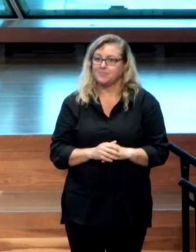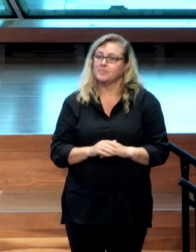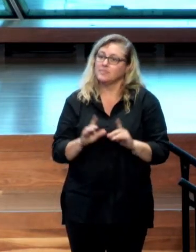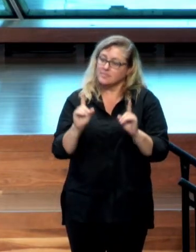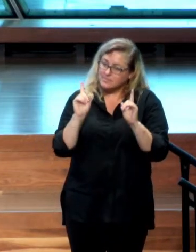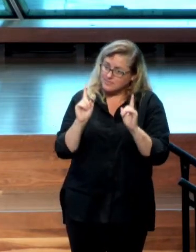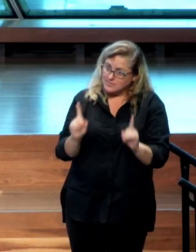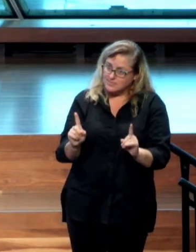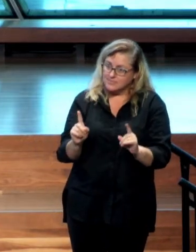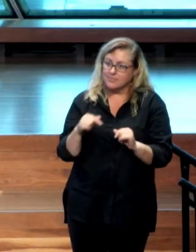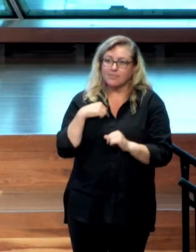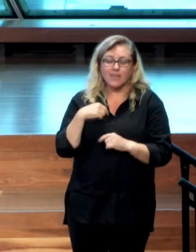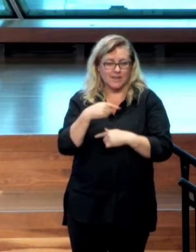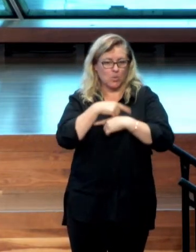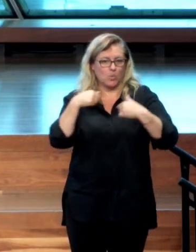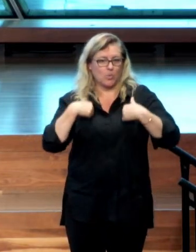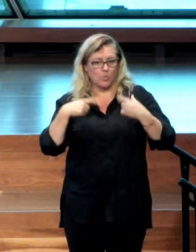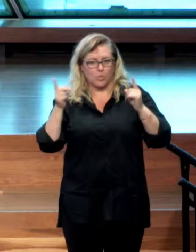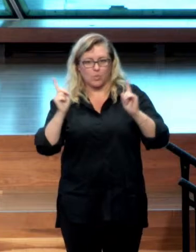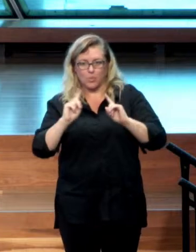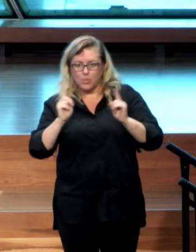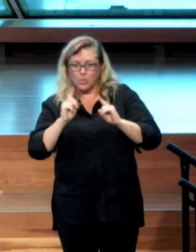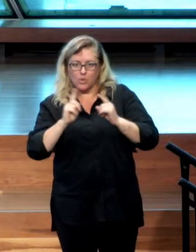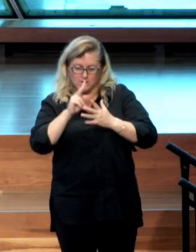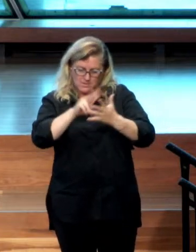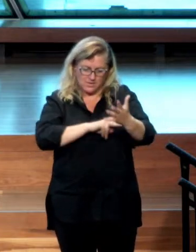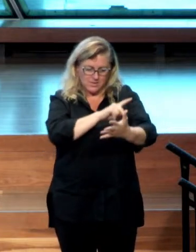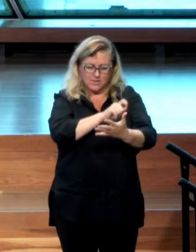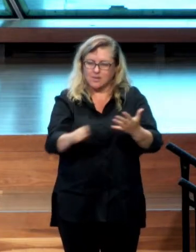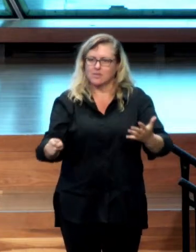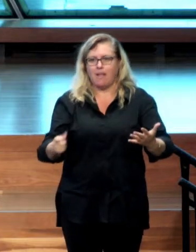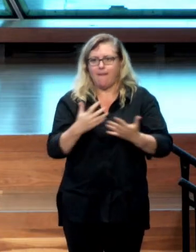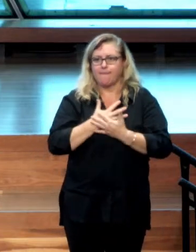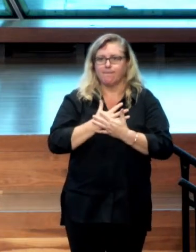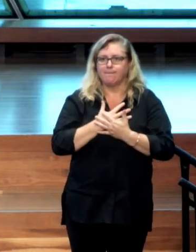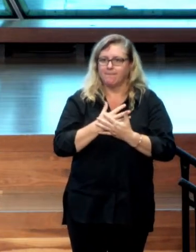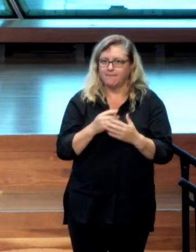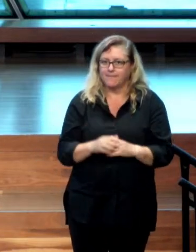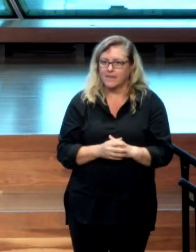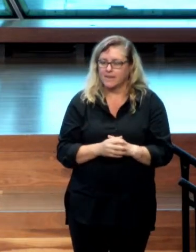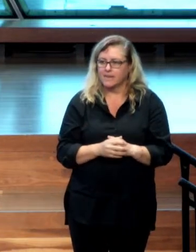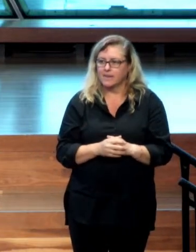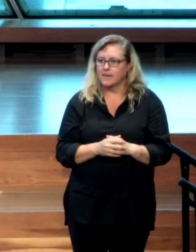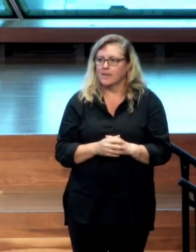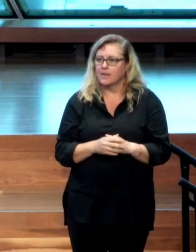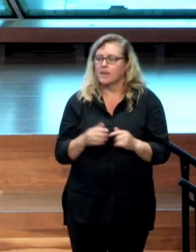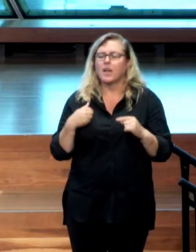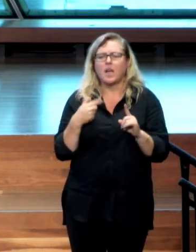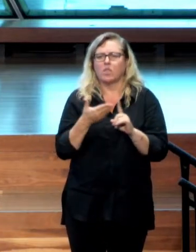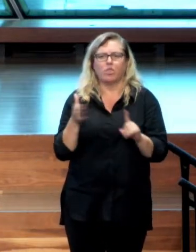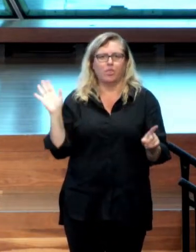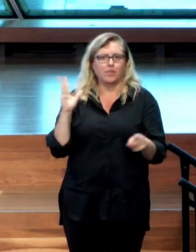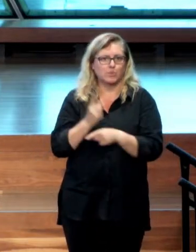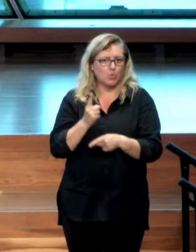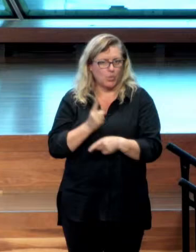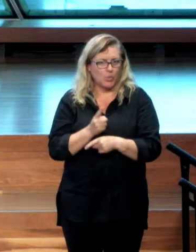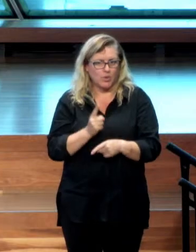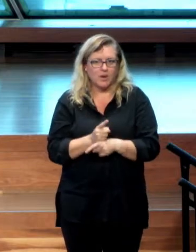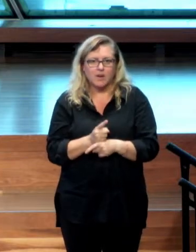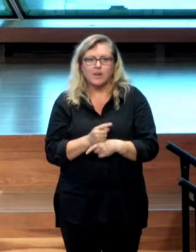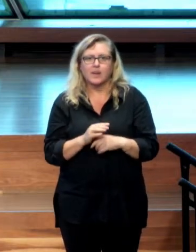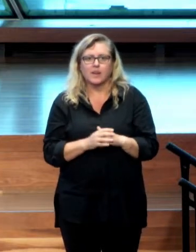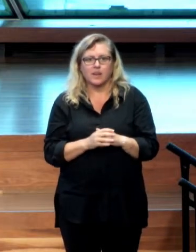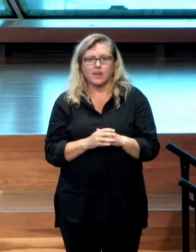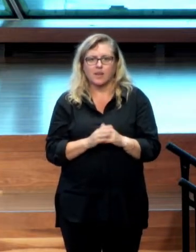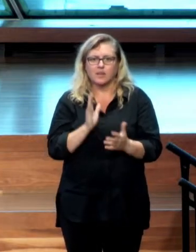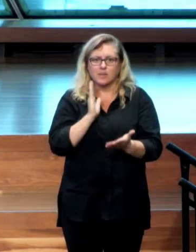But we are also a literary loving state. Anyway, I digress. I'm sure every one of you here